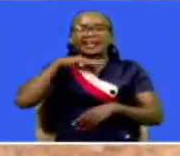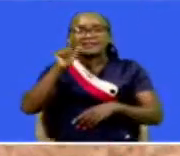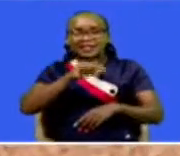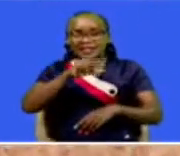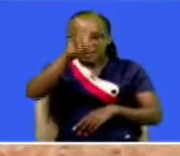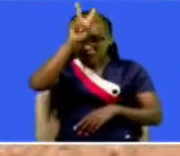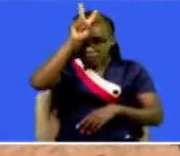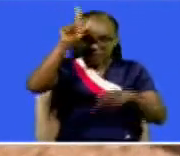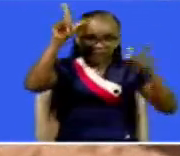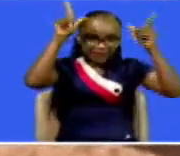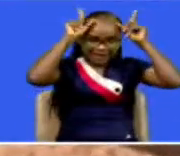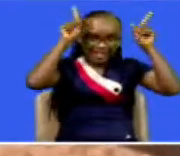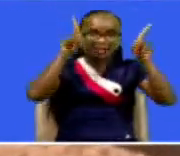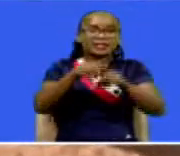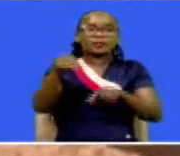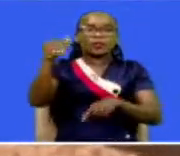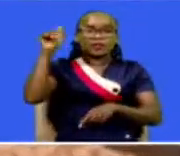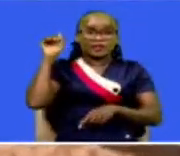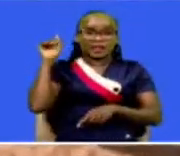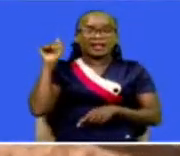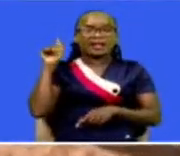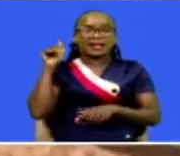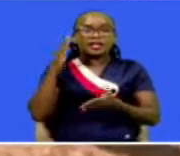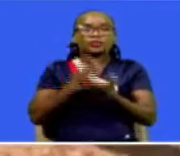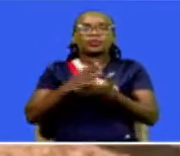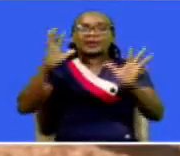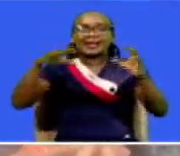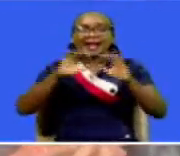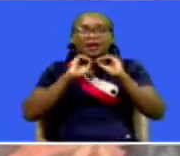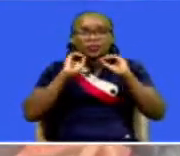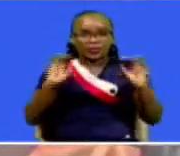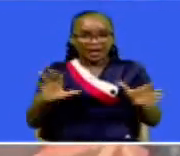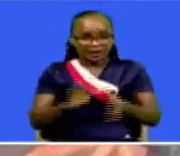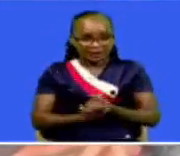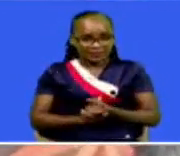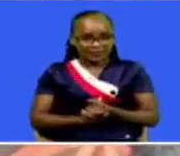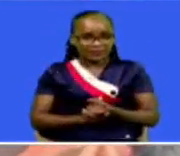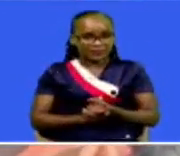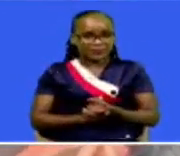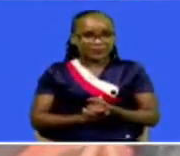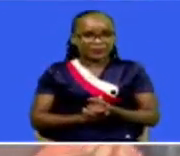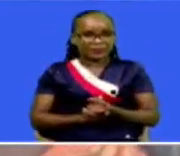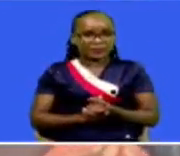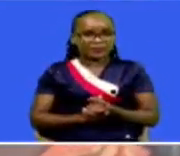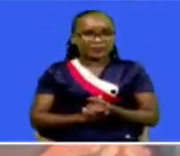Na gombe na gamia hakuna mvua hii yote